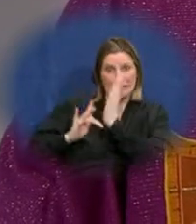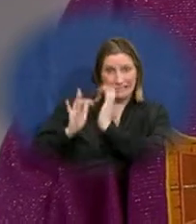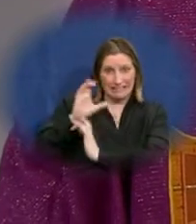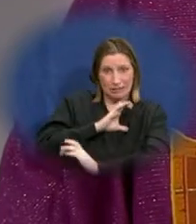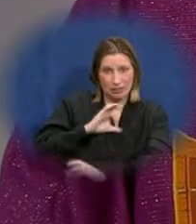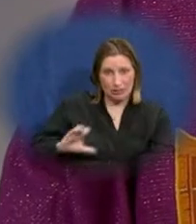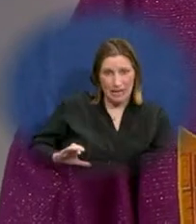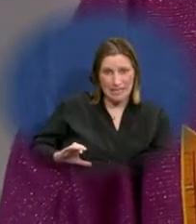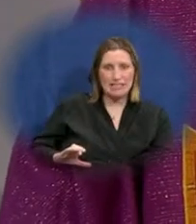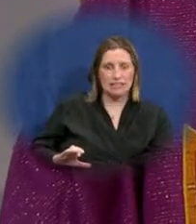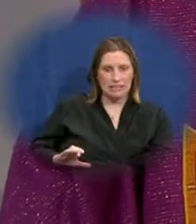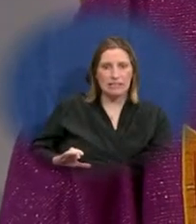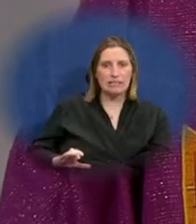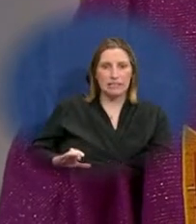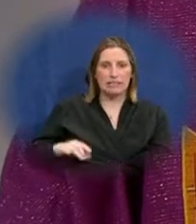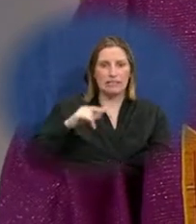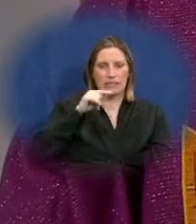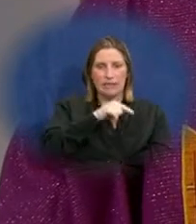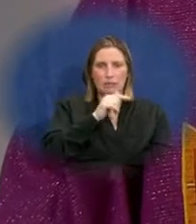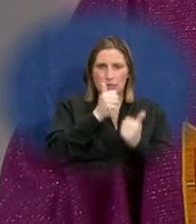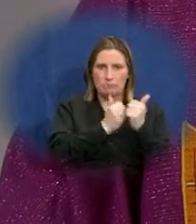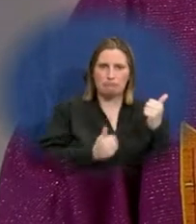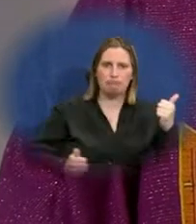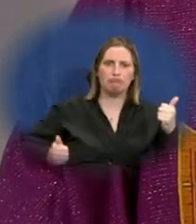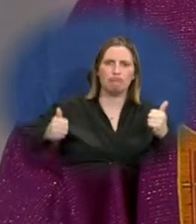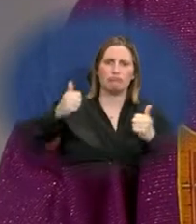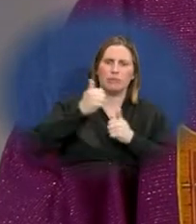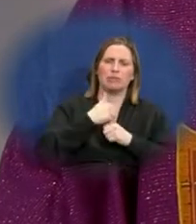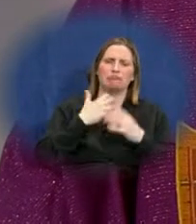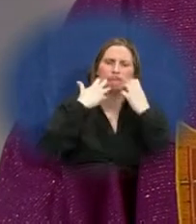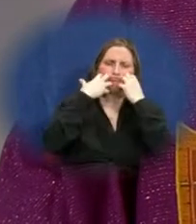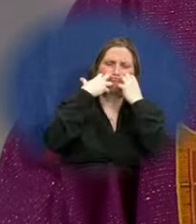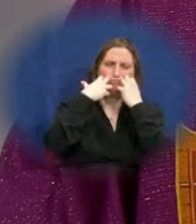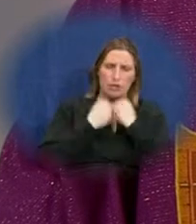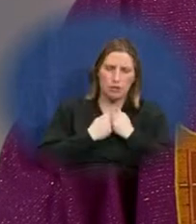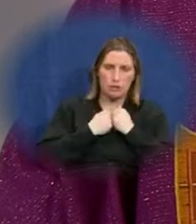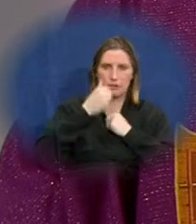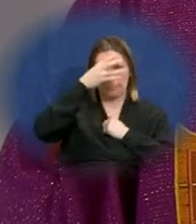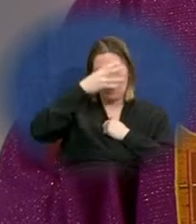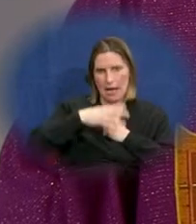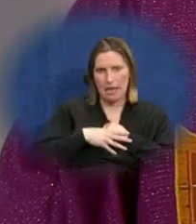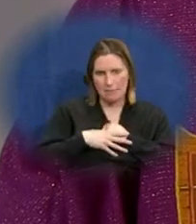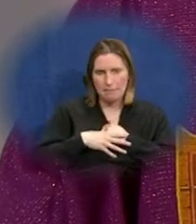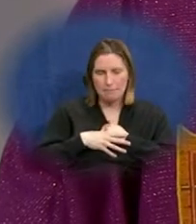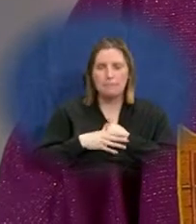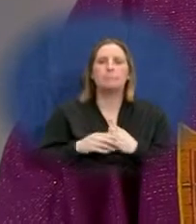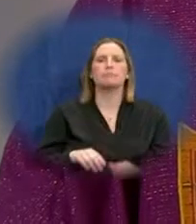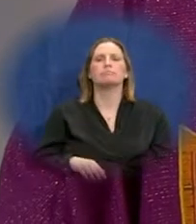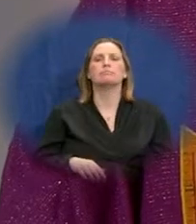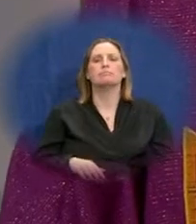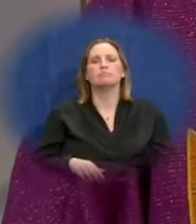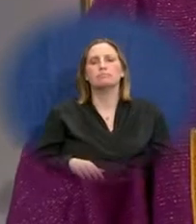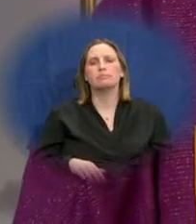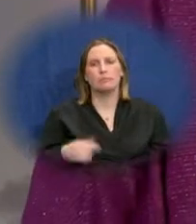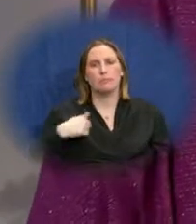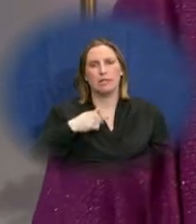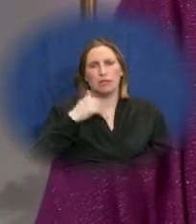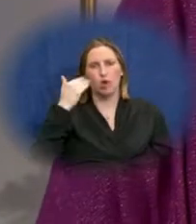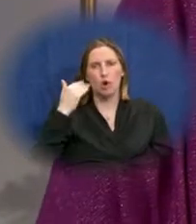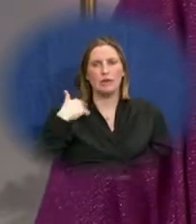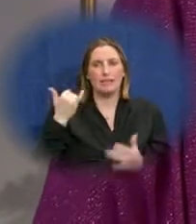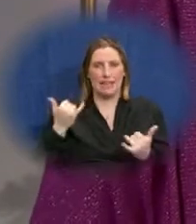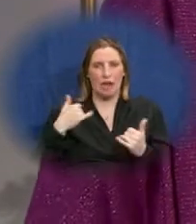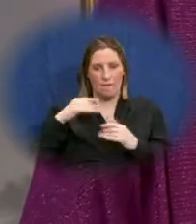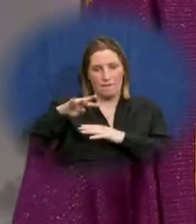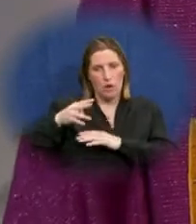was placed over God the Father's most precious treasures. And so it is in that goodness that we hold as we enter into